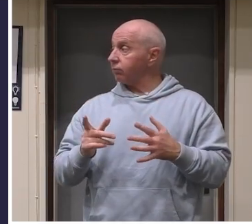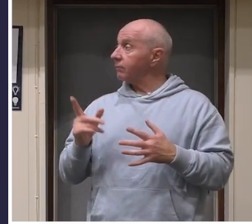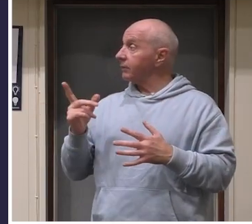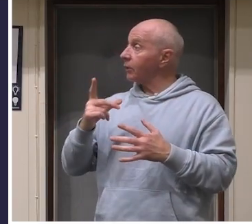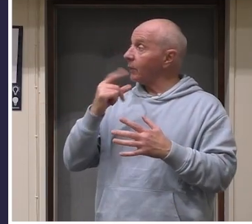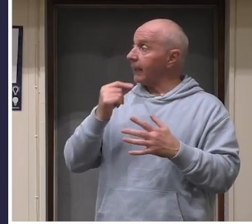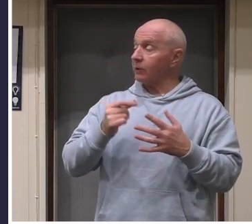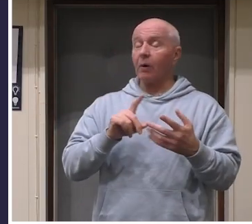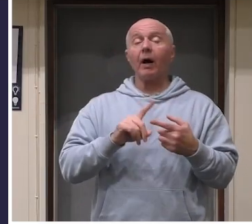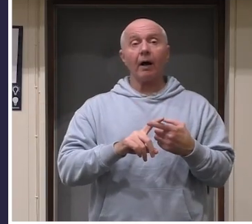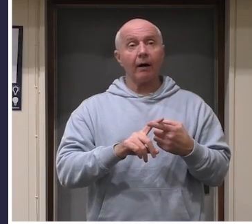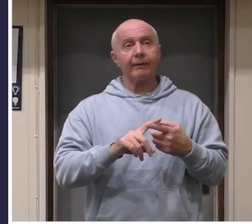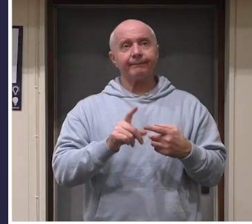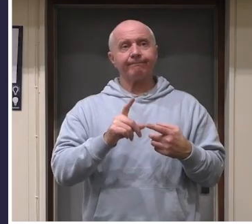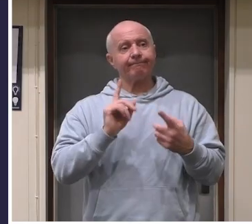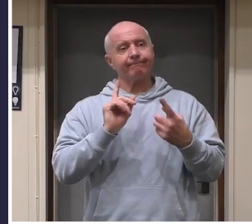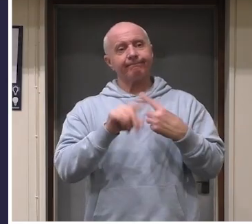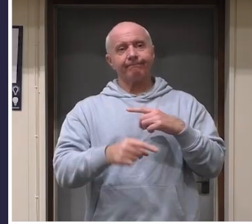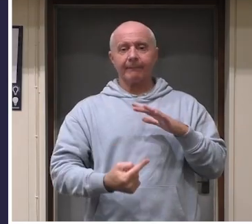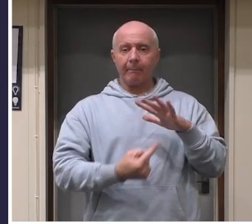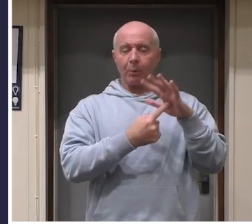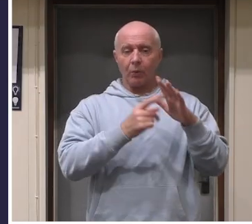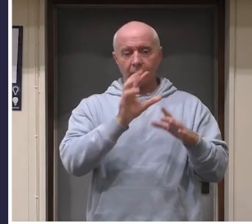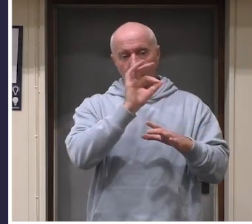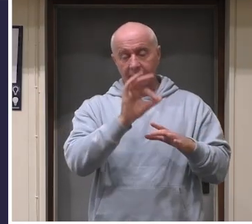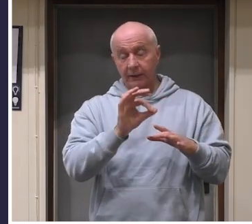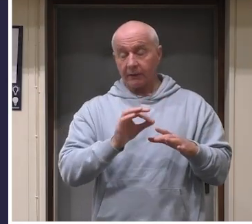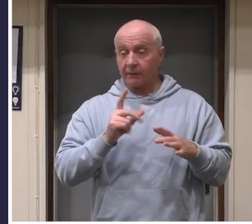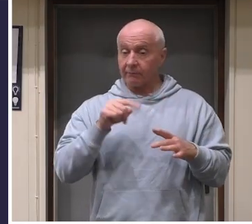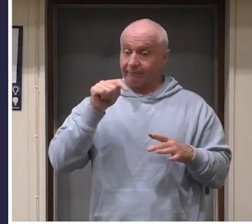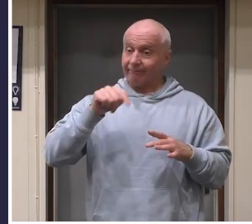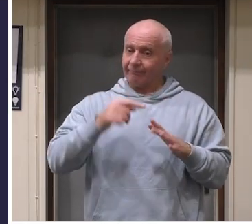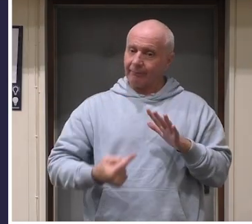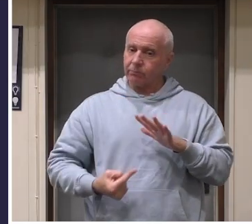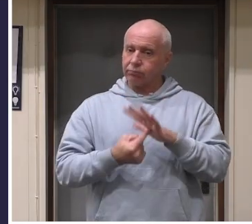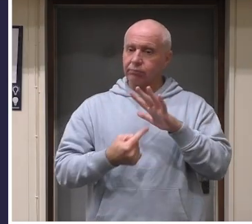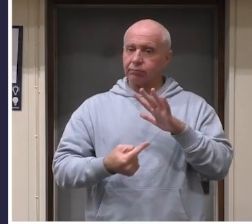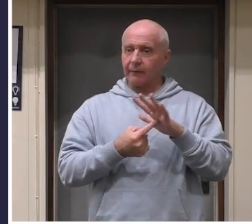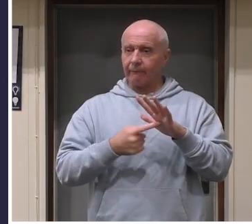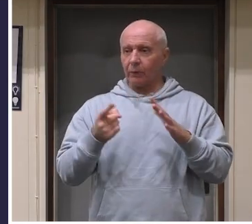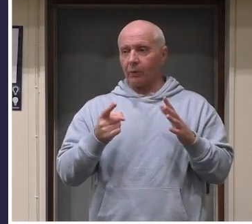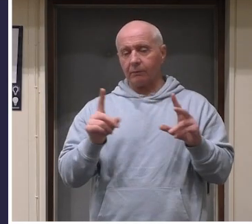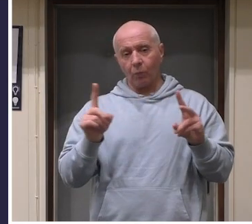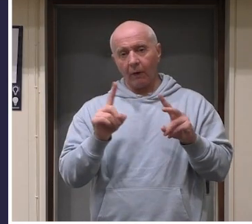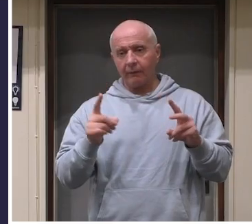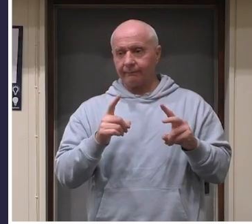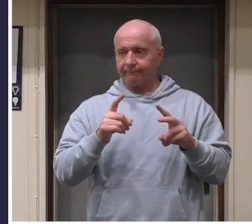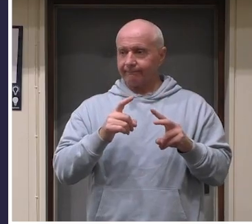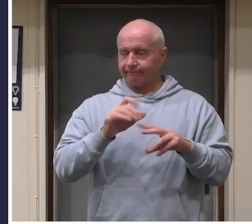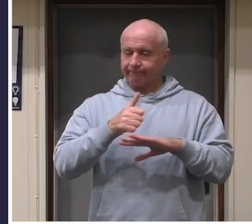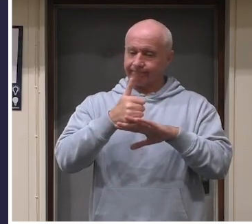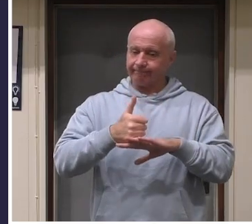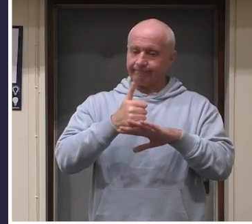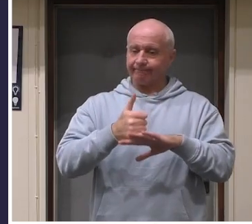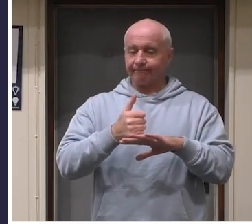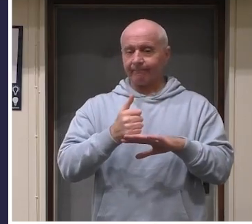that you get to answer these important questions that are at the very core of what the fundamentals of physics, in a